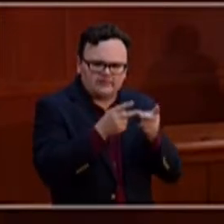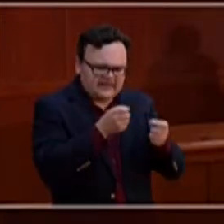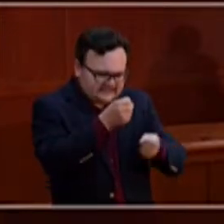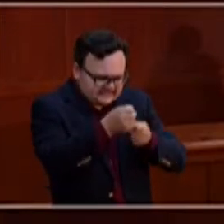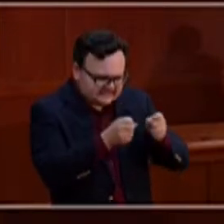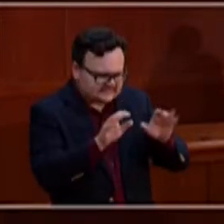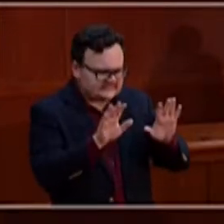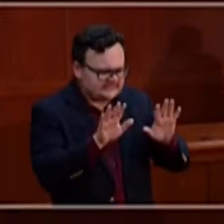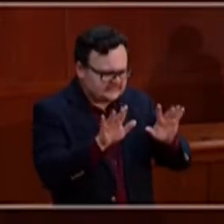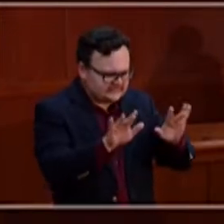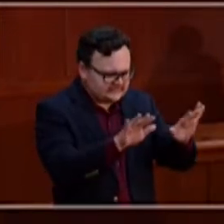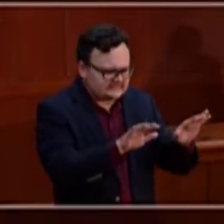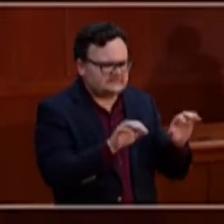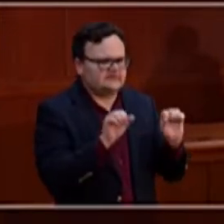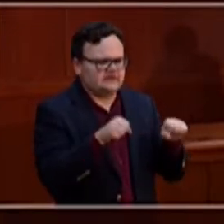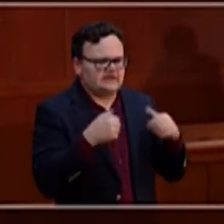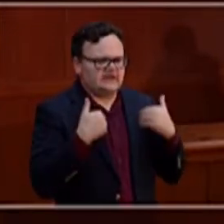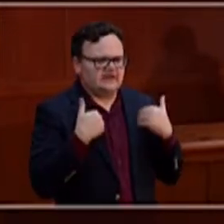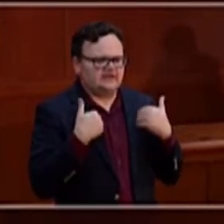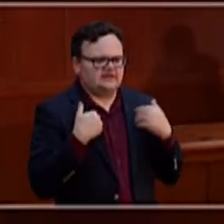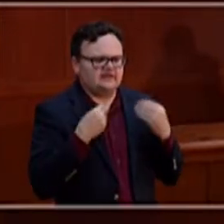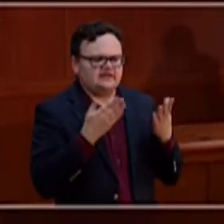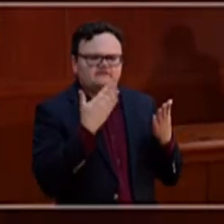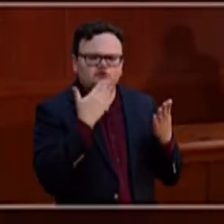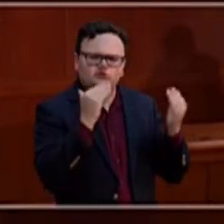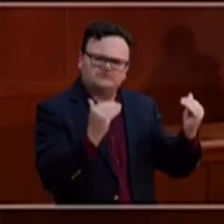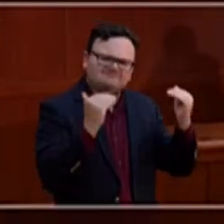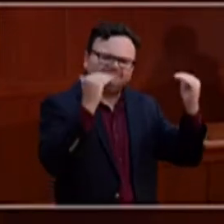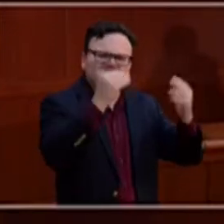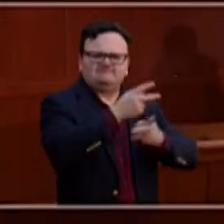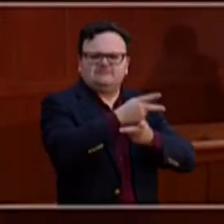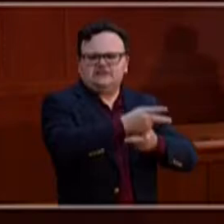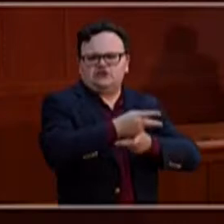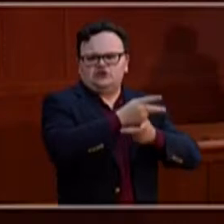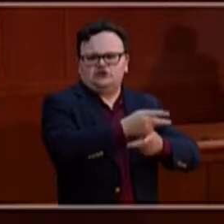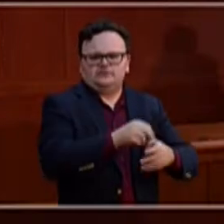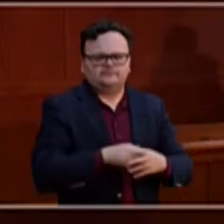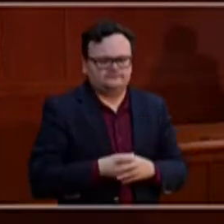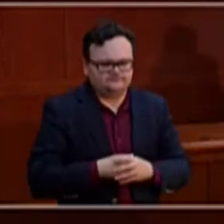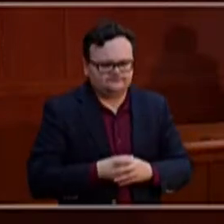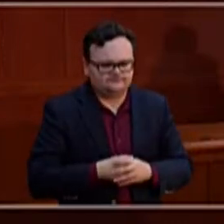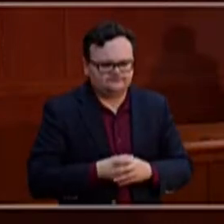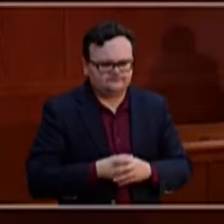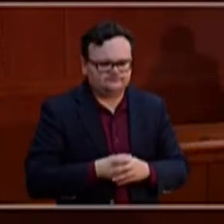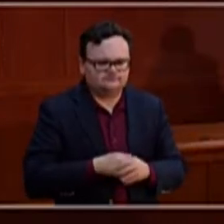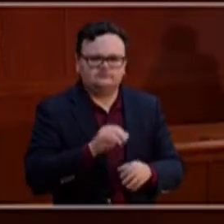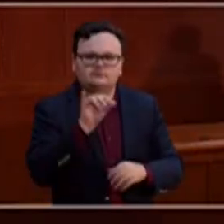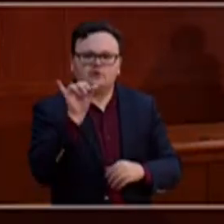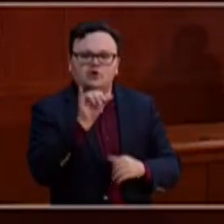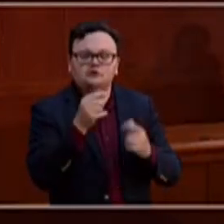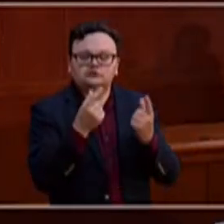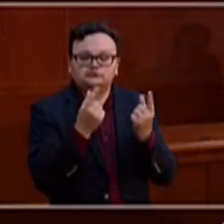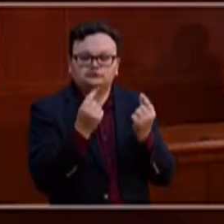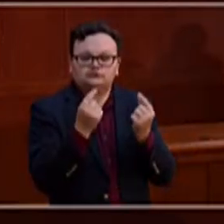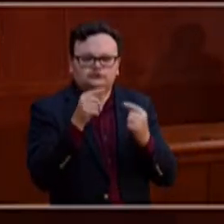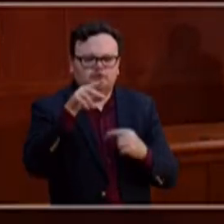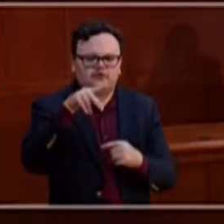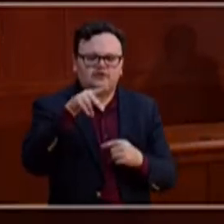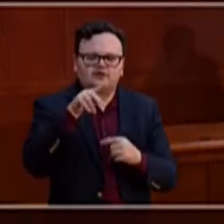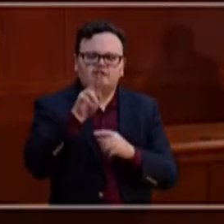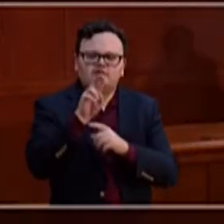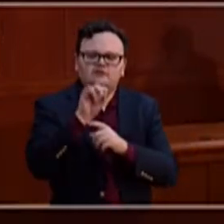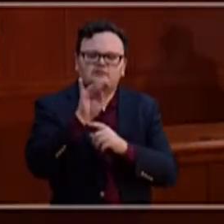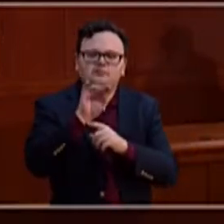care. Another real breakthrough in understanding has been the concept of proning. If you have somebody who lies on their